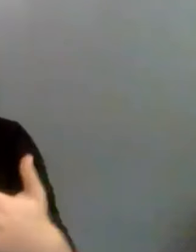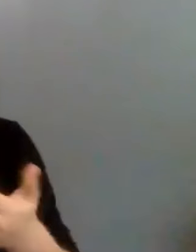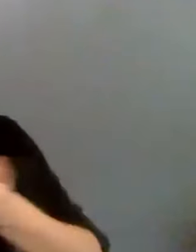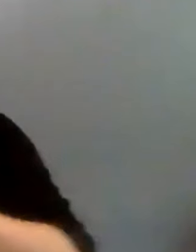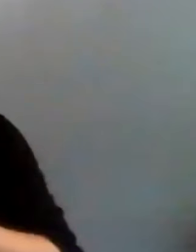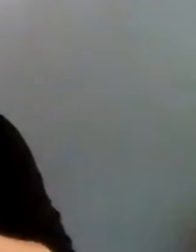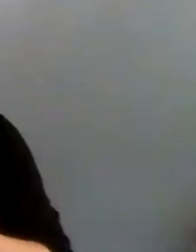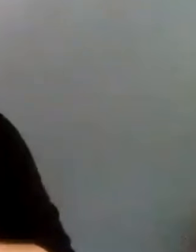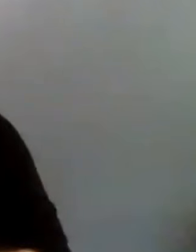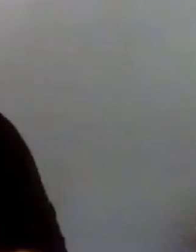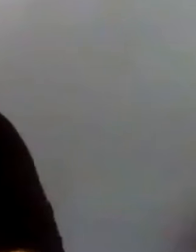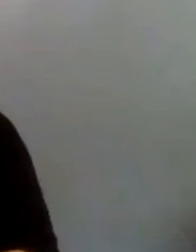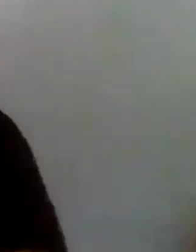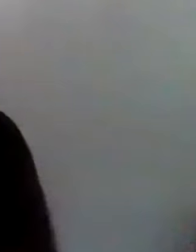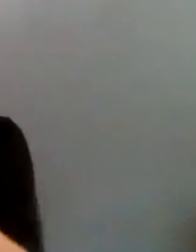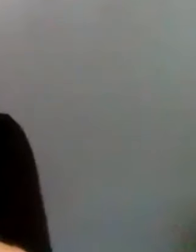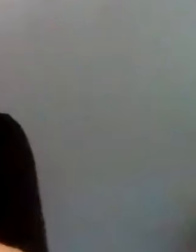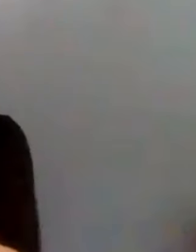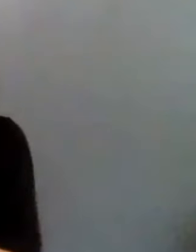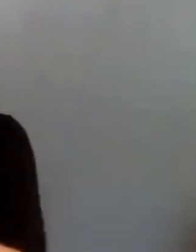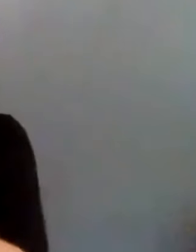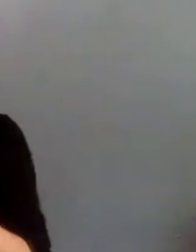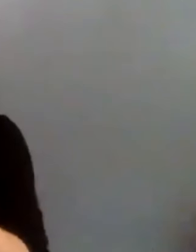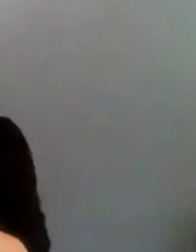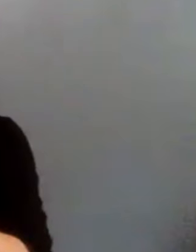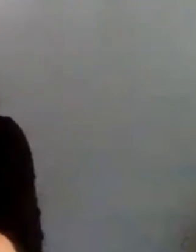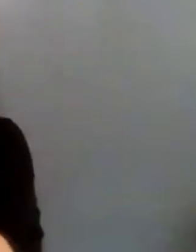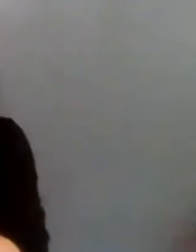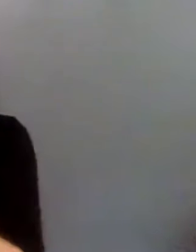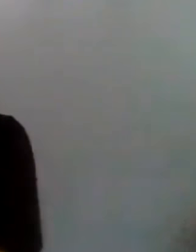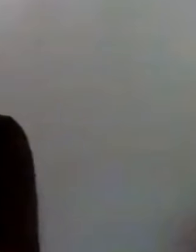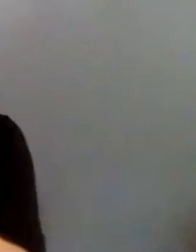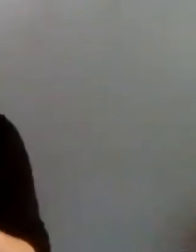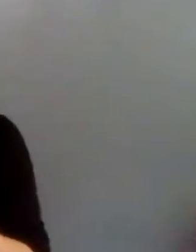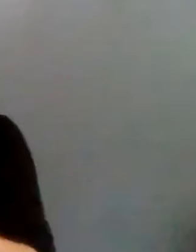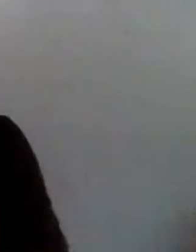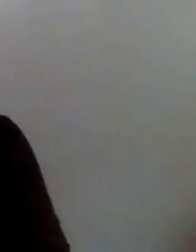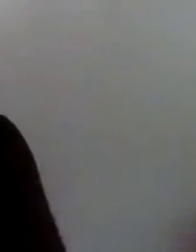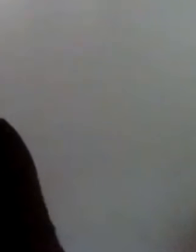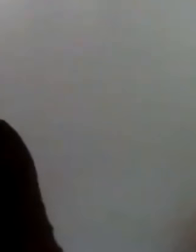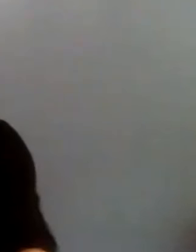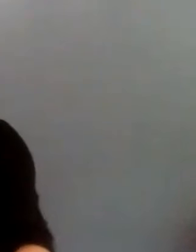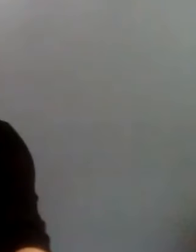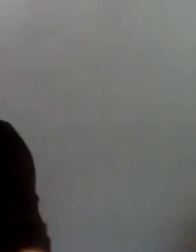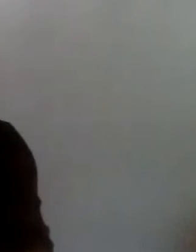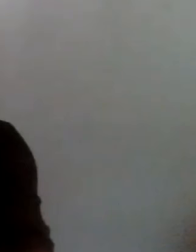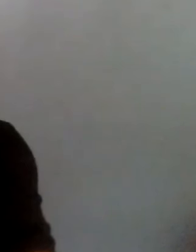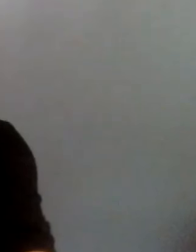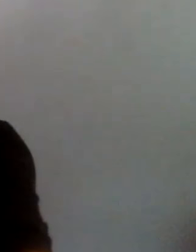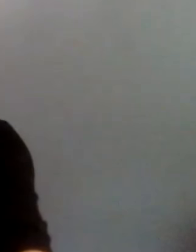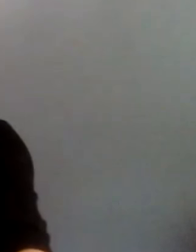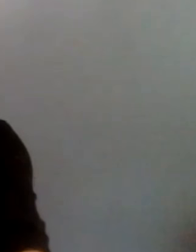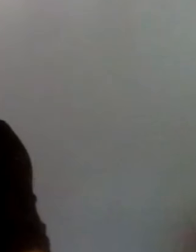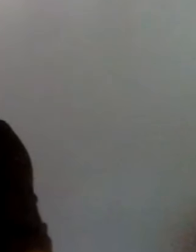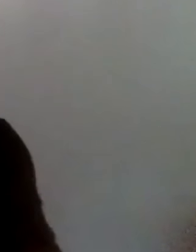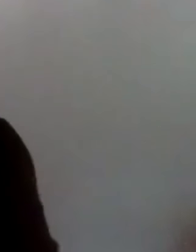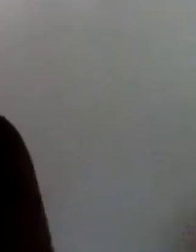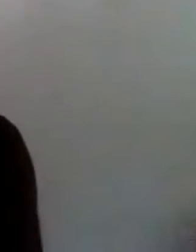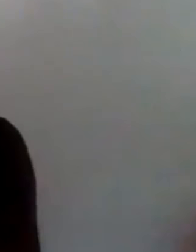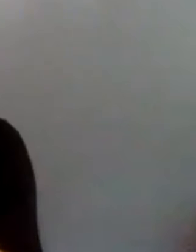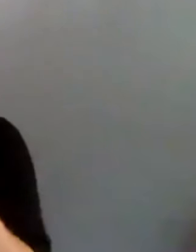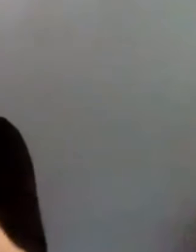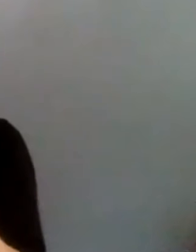please, if you'd like to, be in touch with me. As I said at the beginning, I will, any questions that have